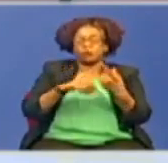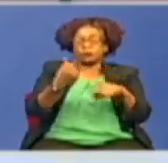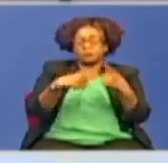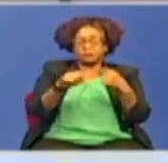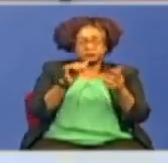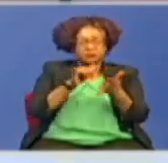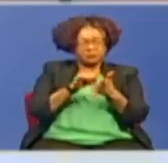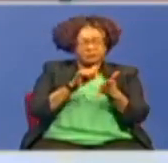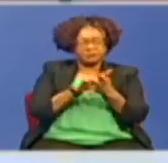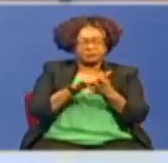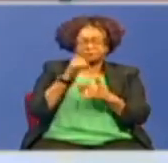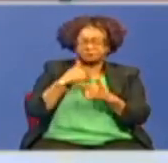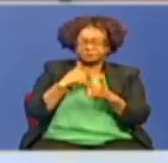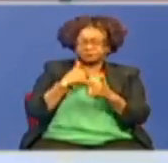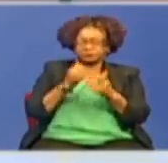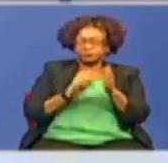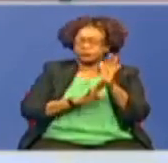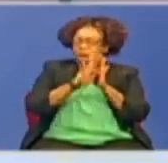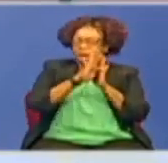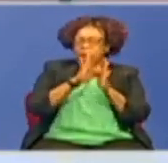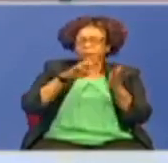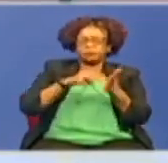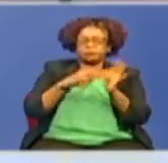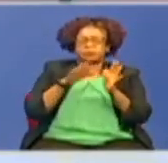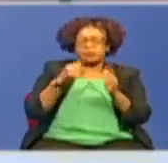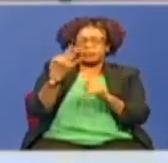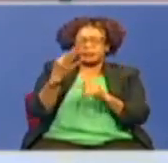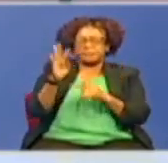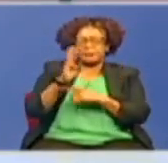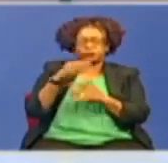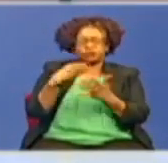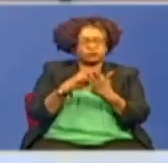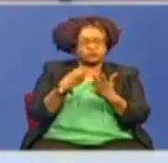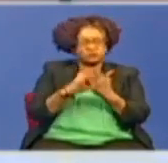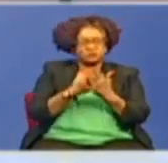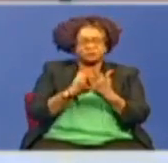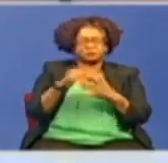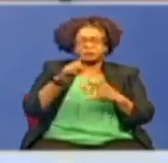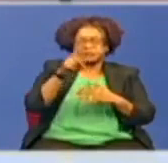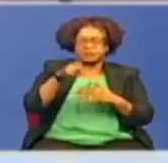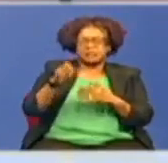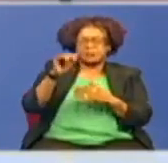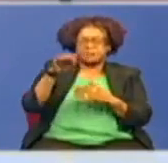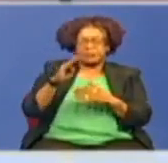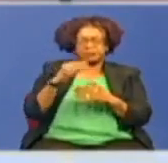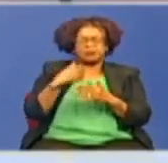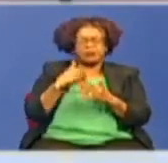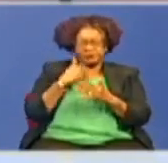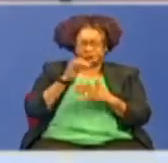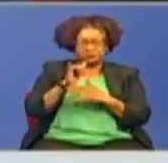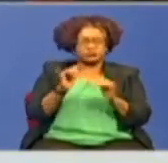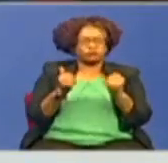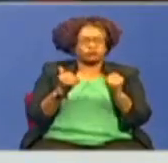the agency exceed its budget by 3 billion shillings. Zainab Ismail is still on that story.